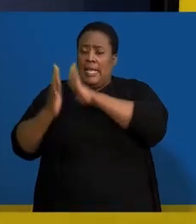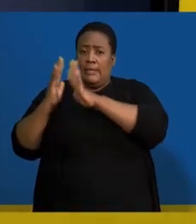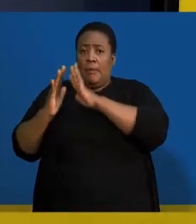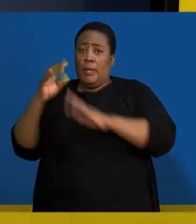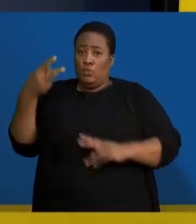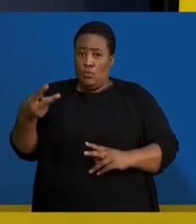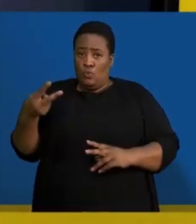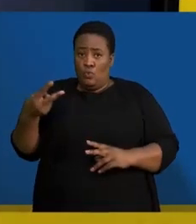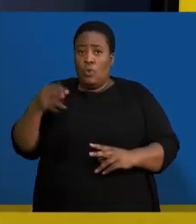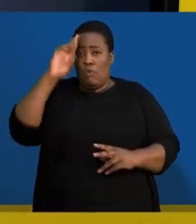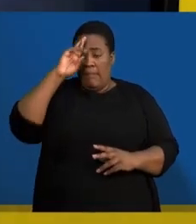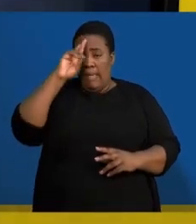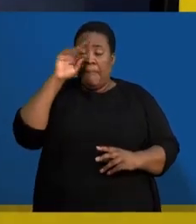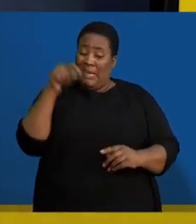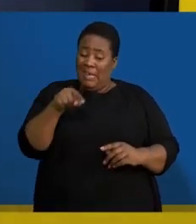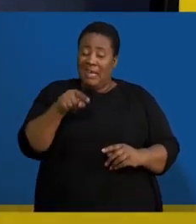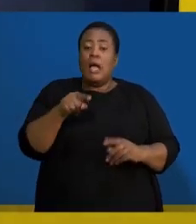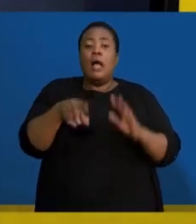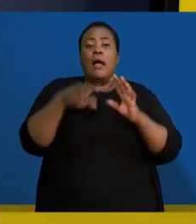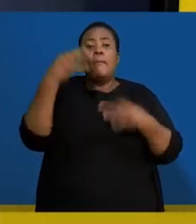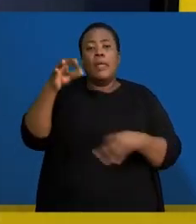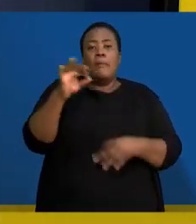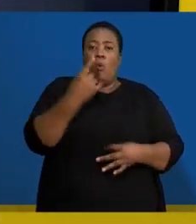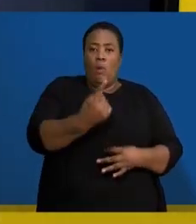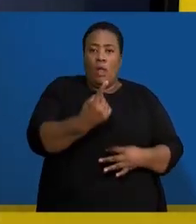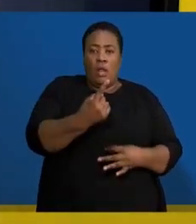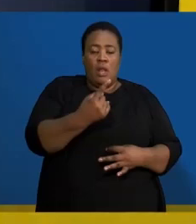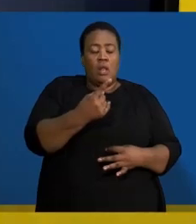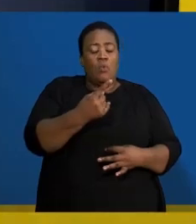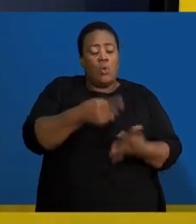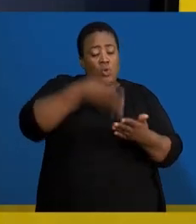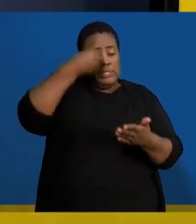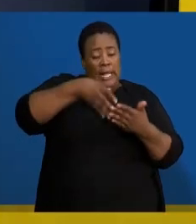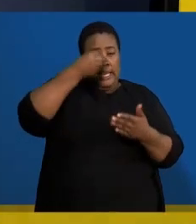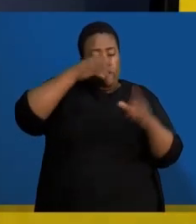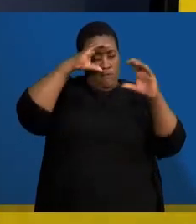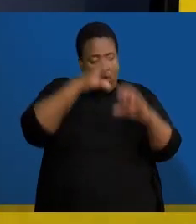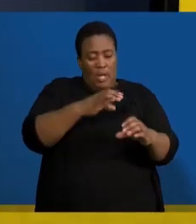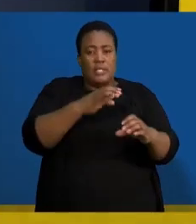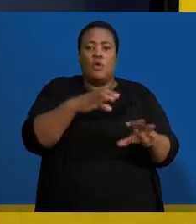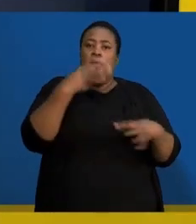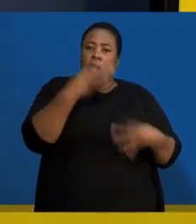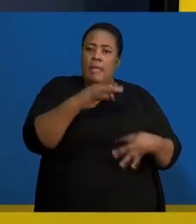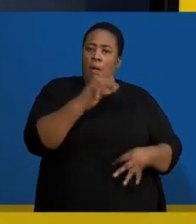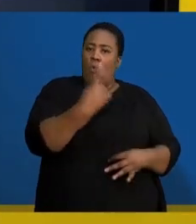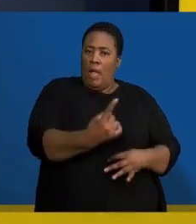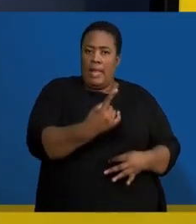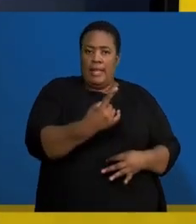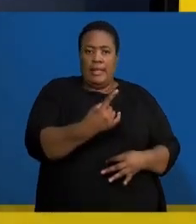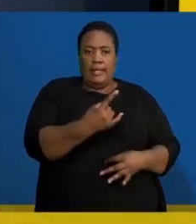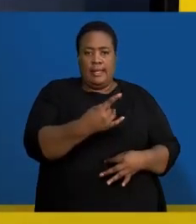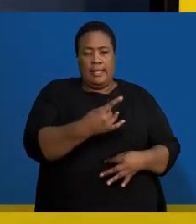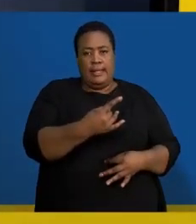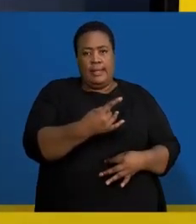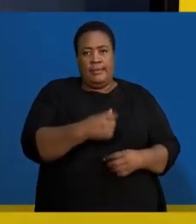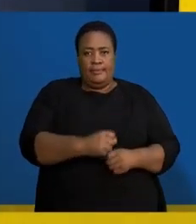Remember, this is paper 1. So when you're studying the content, focus on the paper 1 content. Okay, so